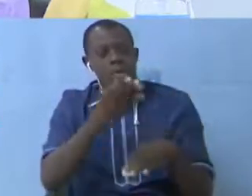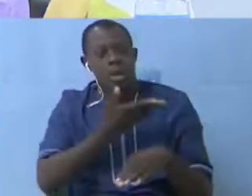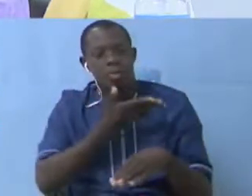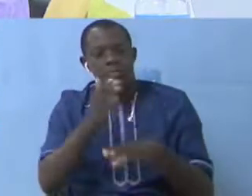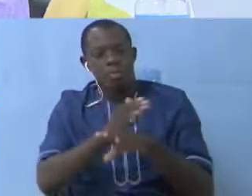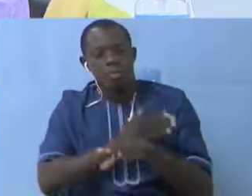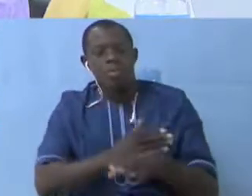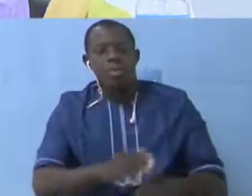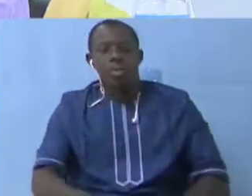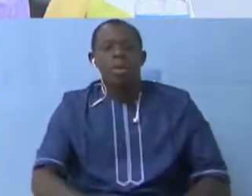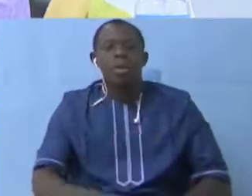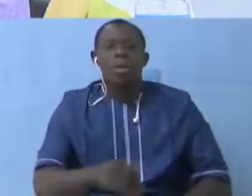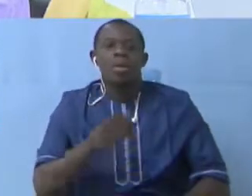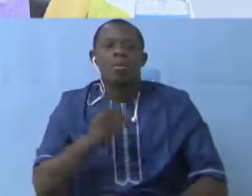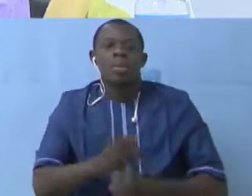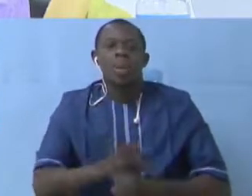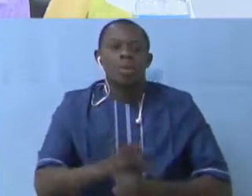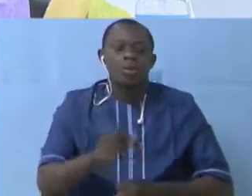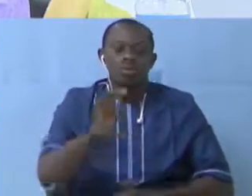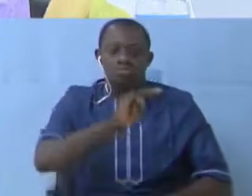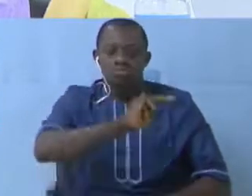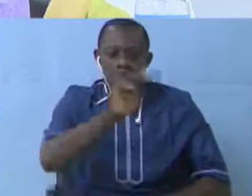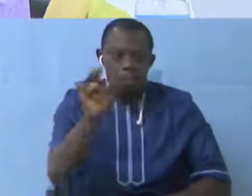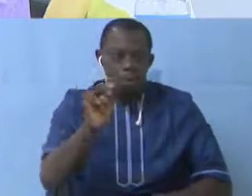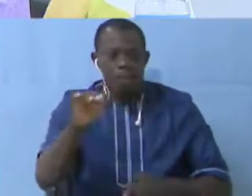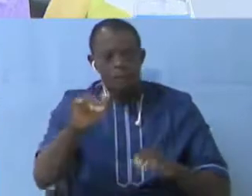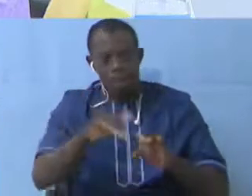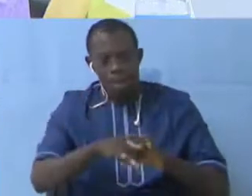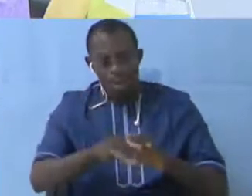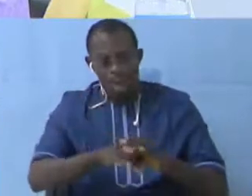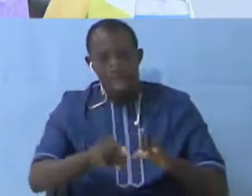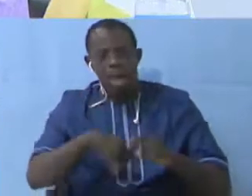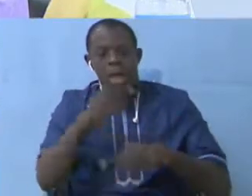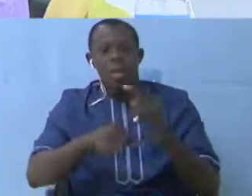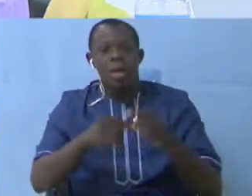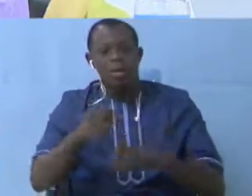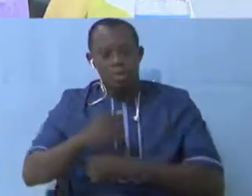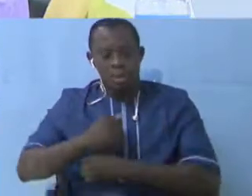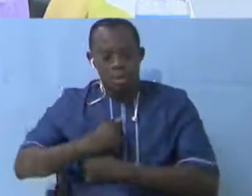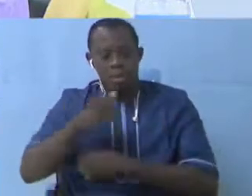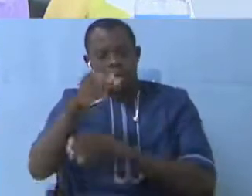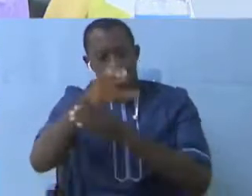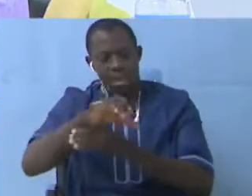as a non-permanent member at the Security Council at that time.